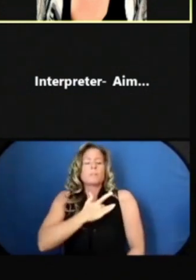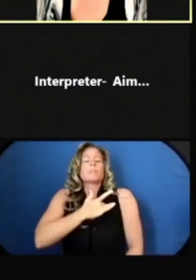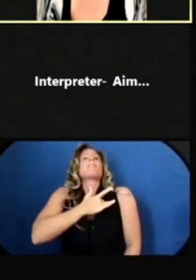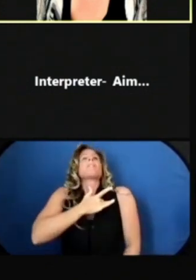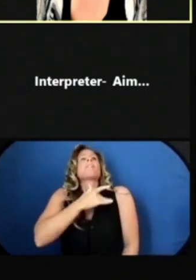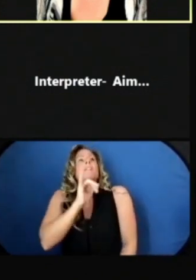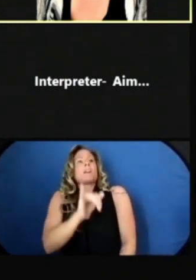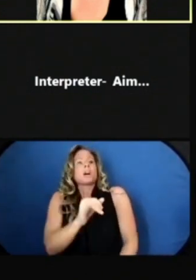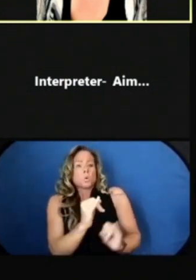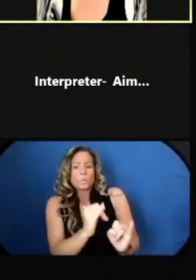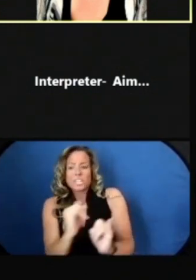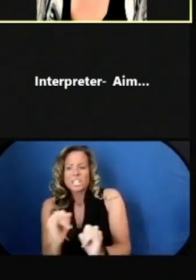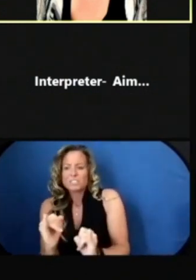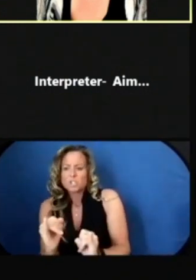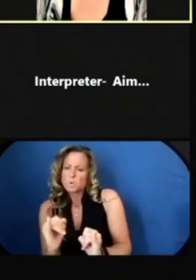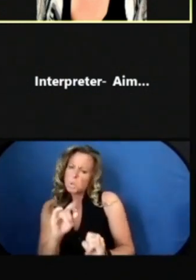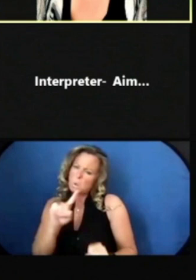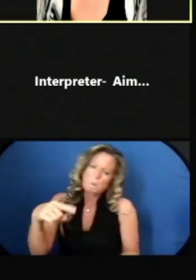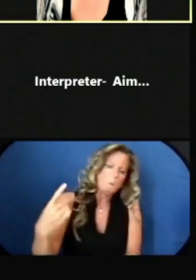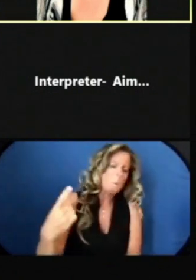with individualist views?